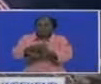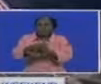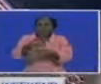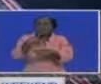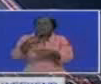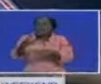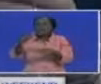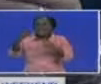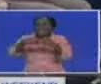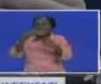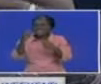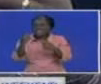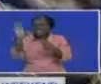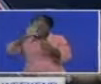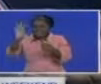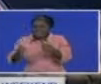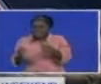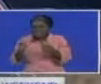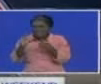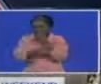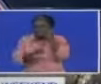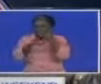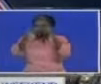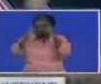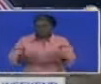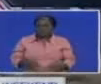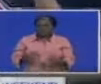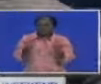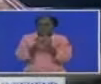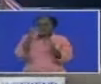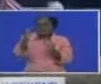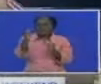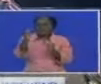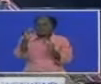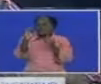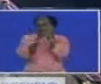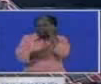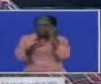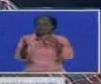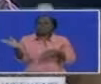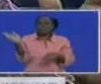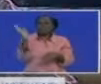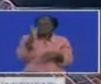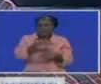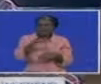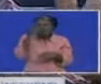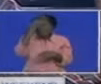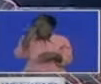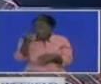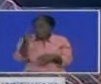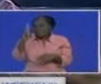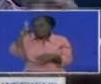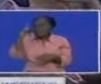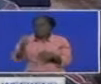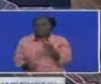180 countries is vetoed by five countries. And you have to go back to the history of why UN was formed in 1945, who formed